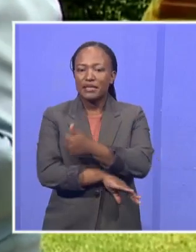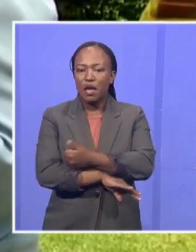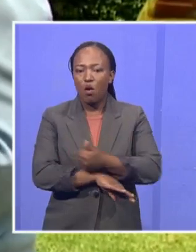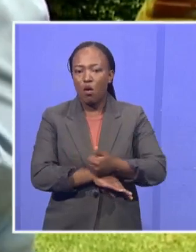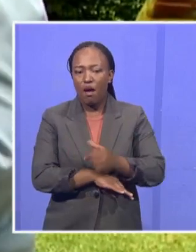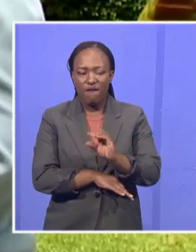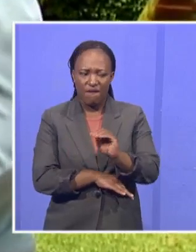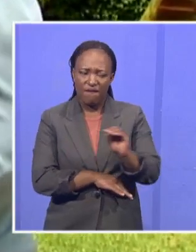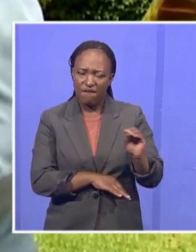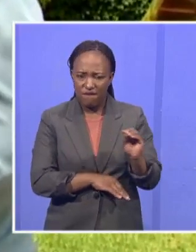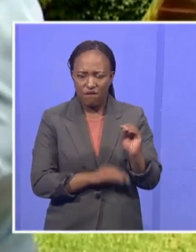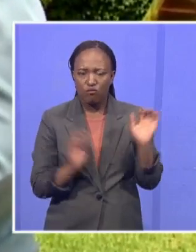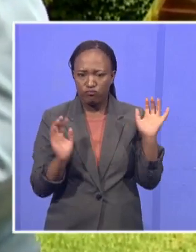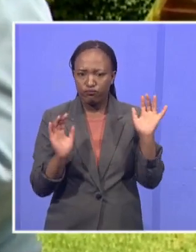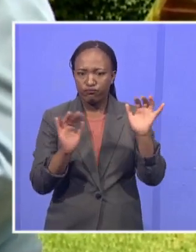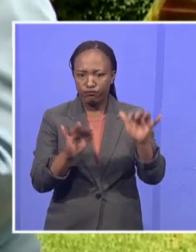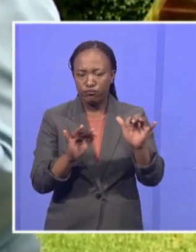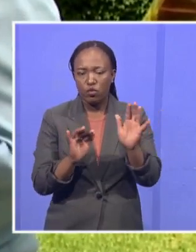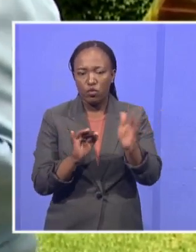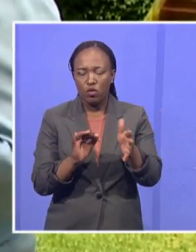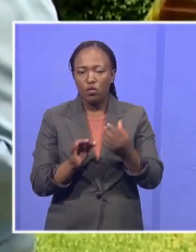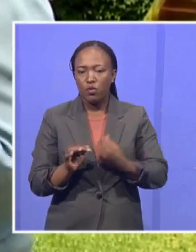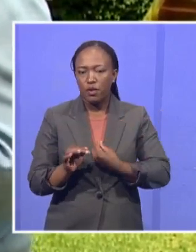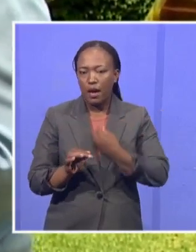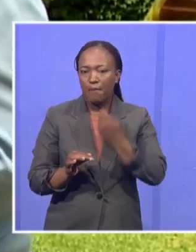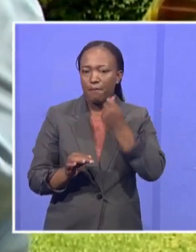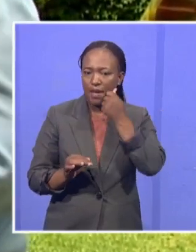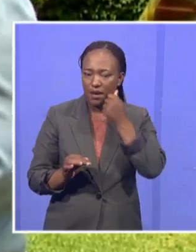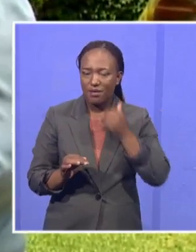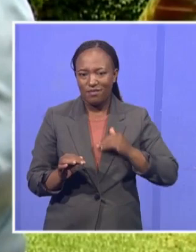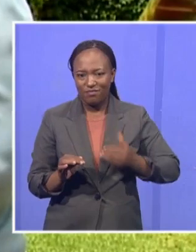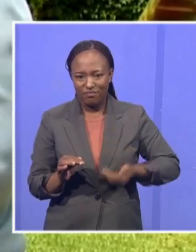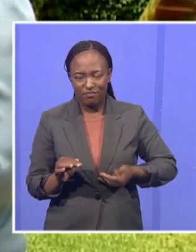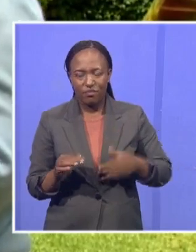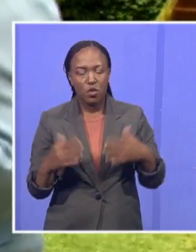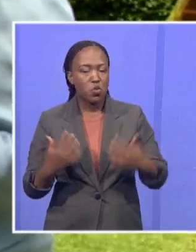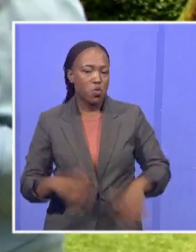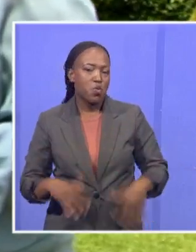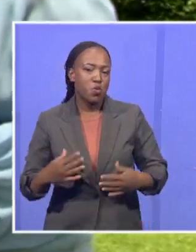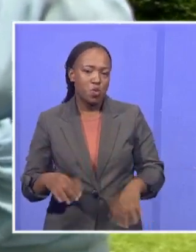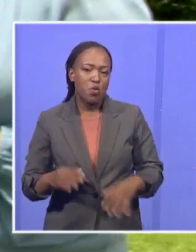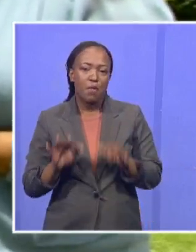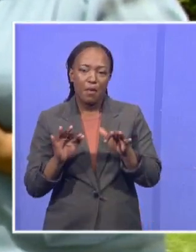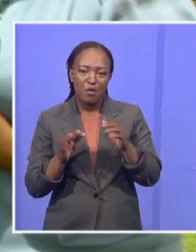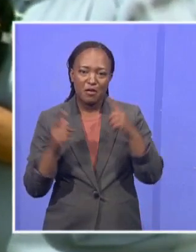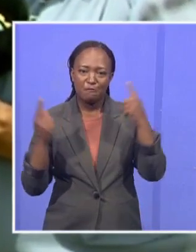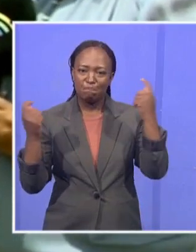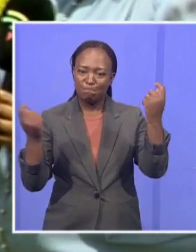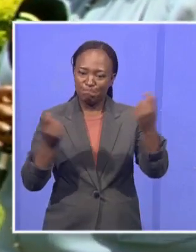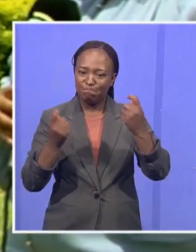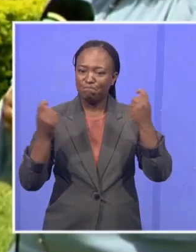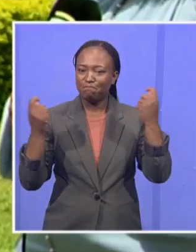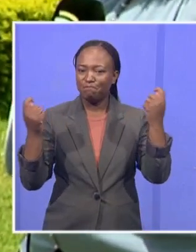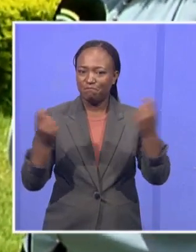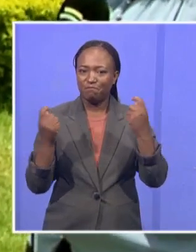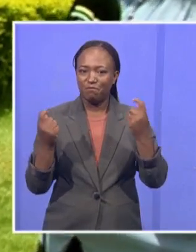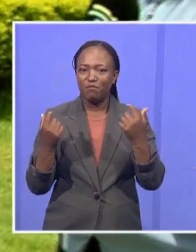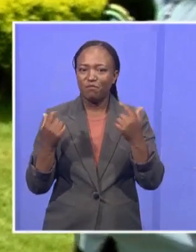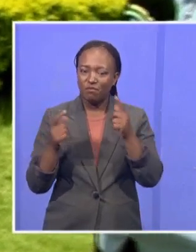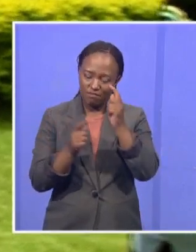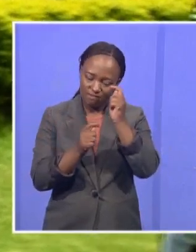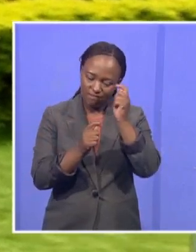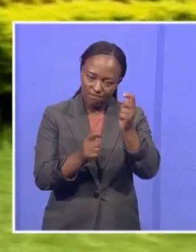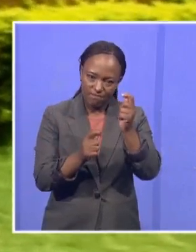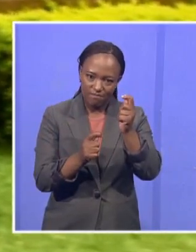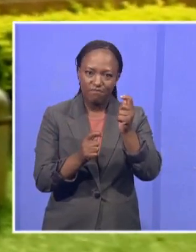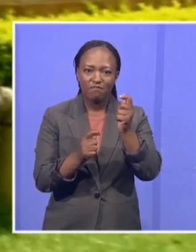have mentioned, the young men and women, they are the heroes. They are the people that we are celebrating this hour, as